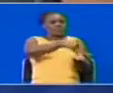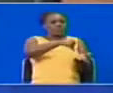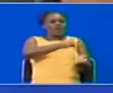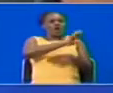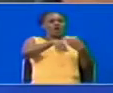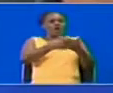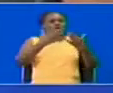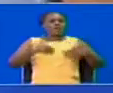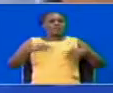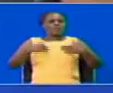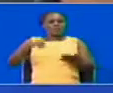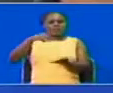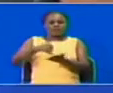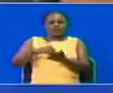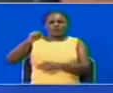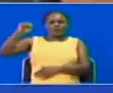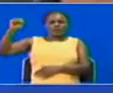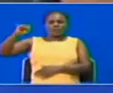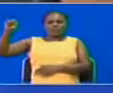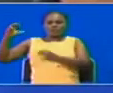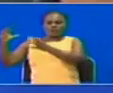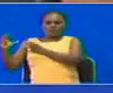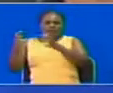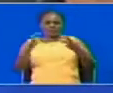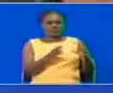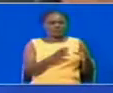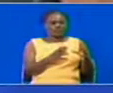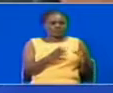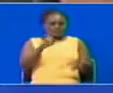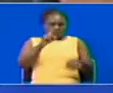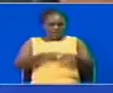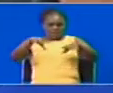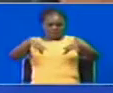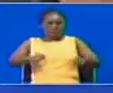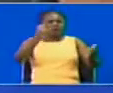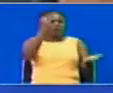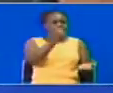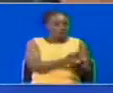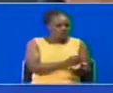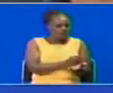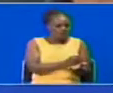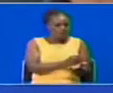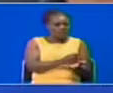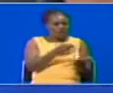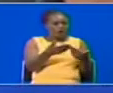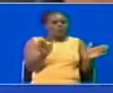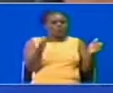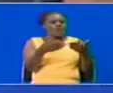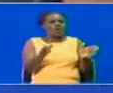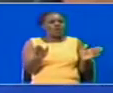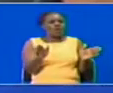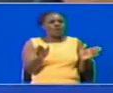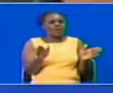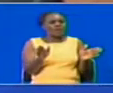stakeholders, the political parties. As we came in office, we said that our door is open,